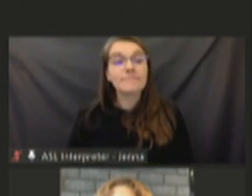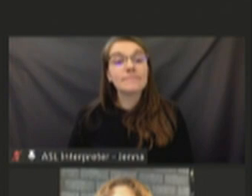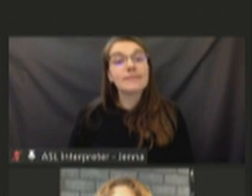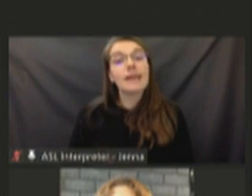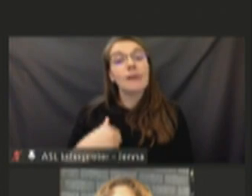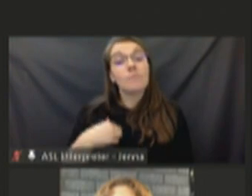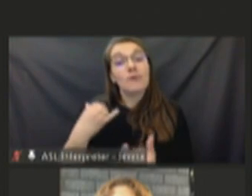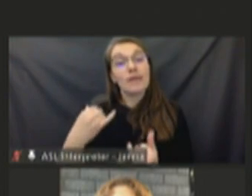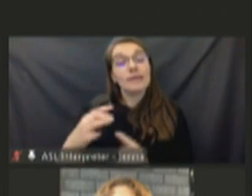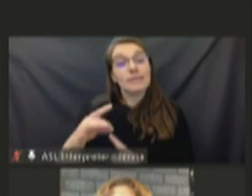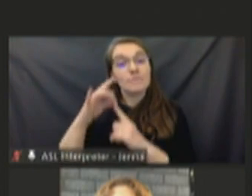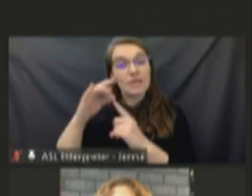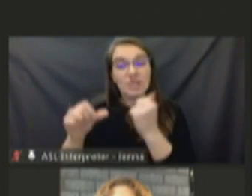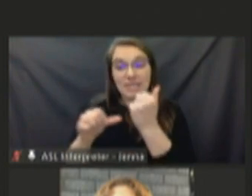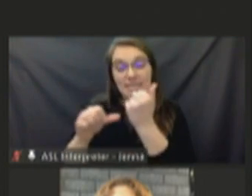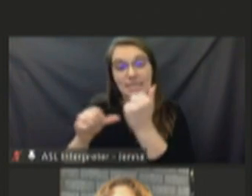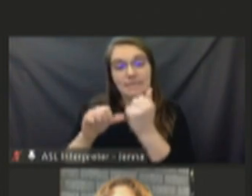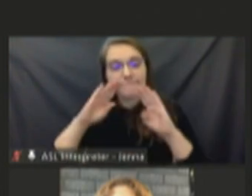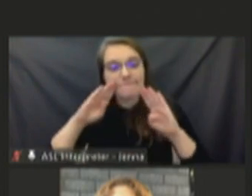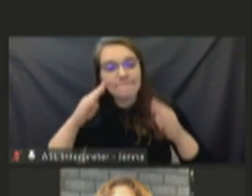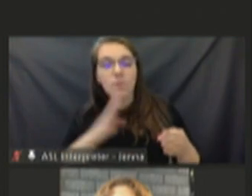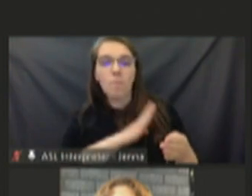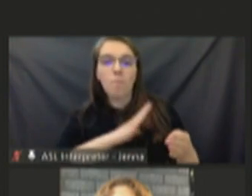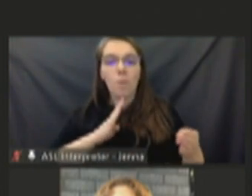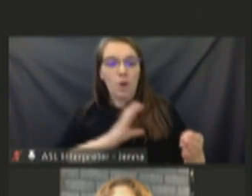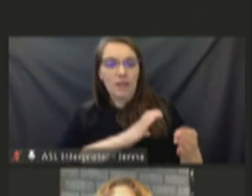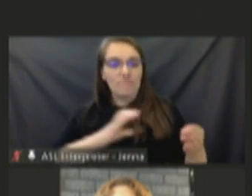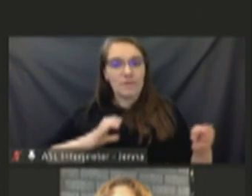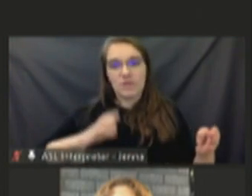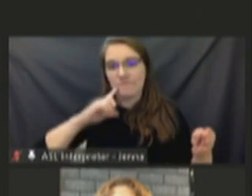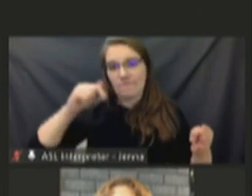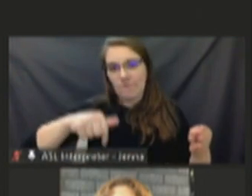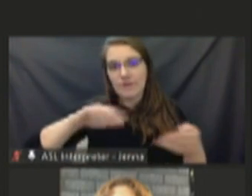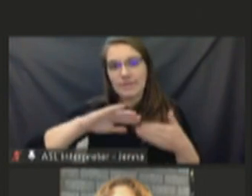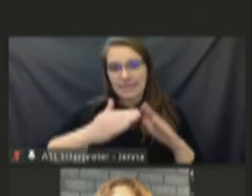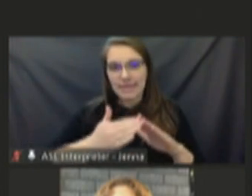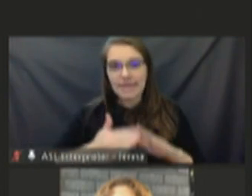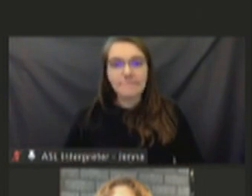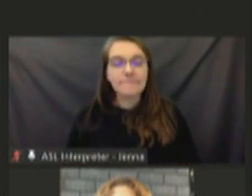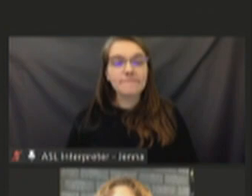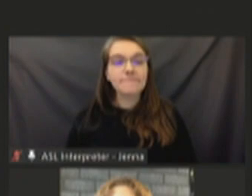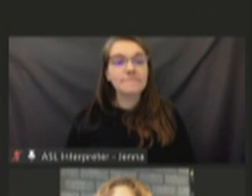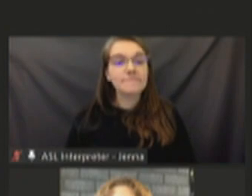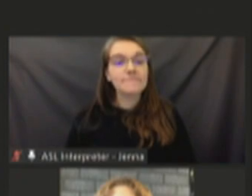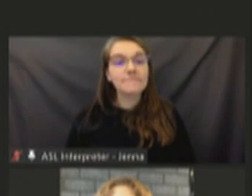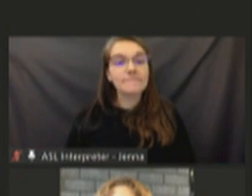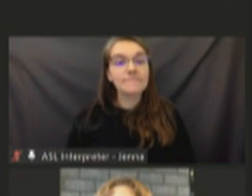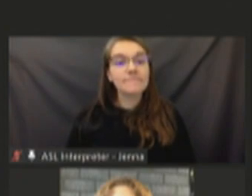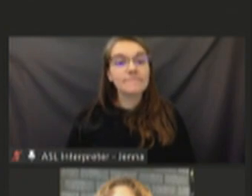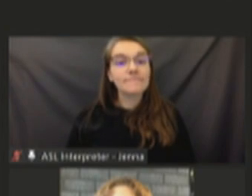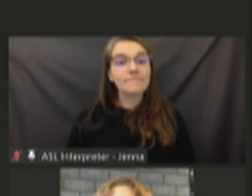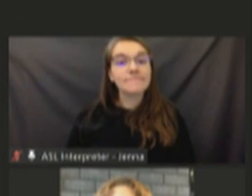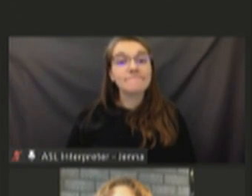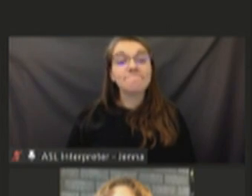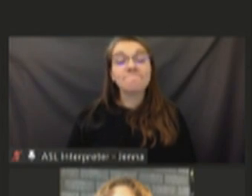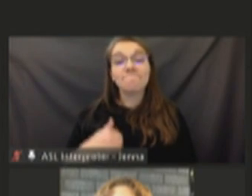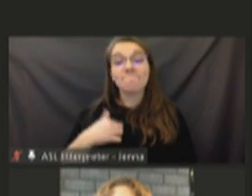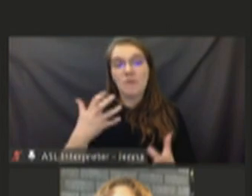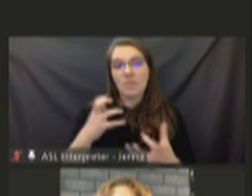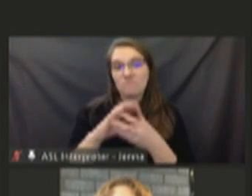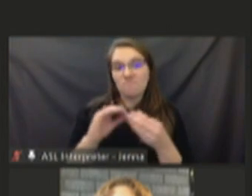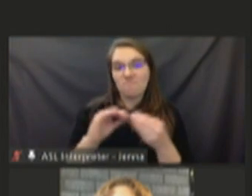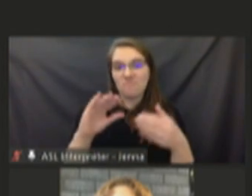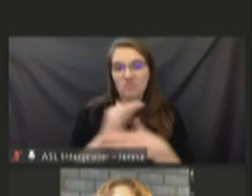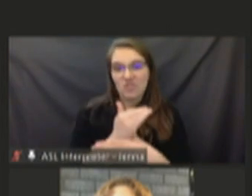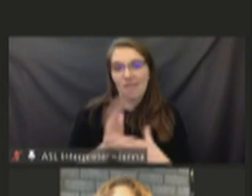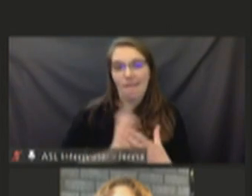assistant, focusing solely on boards and commissions for the city. And I wanted to share what our goals are for